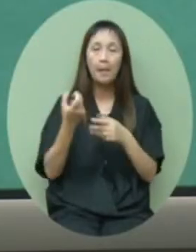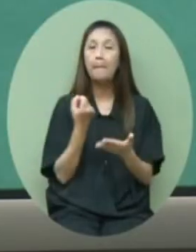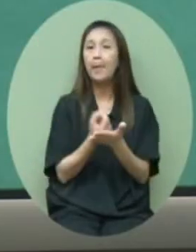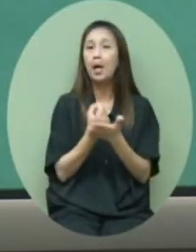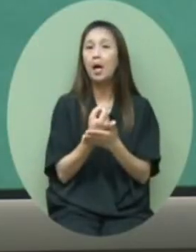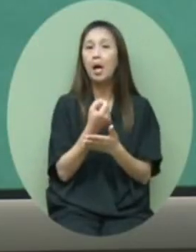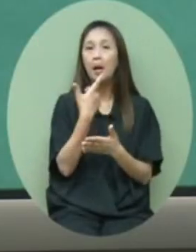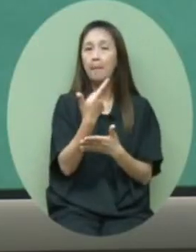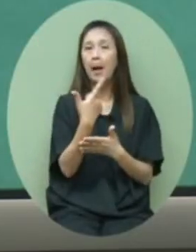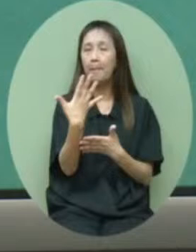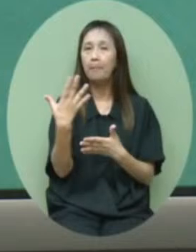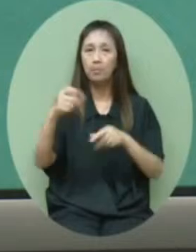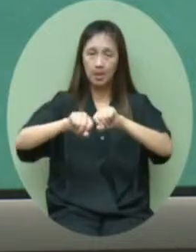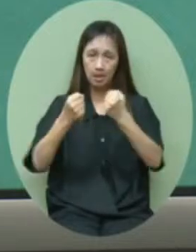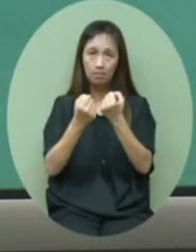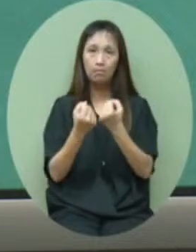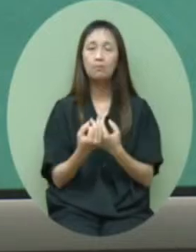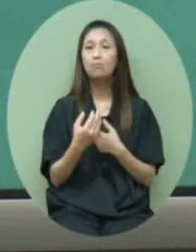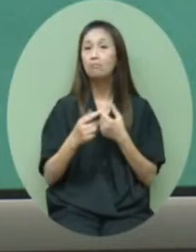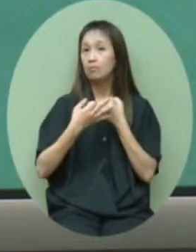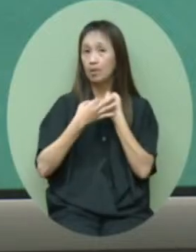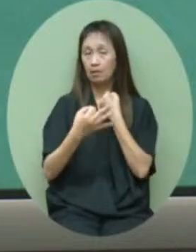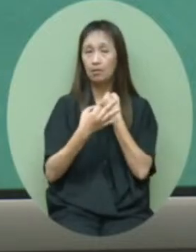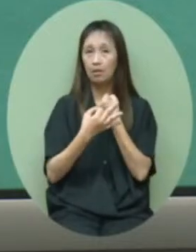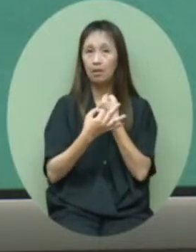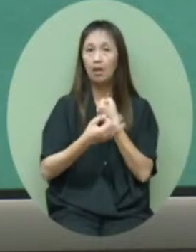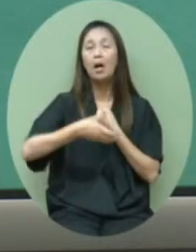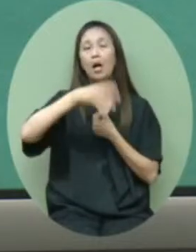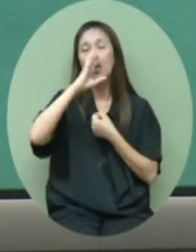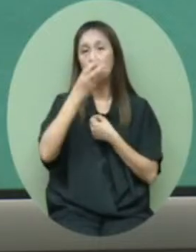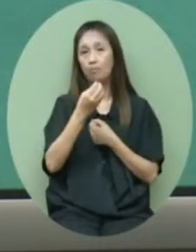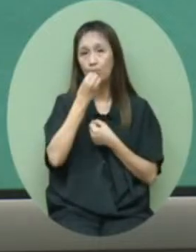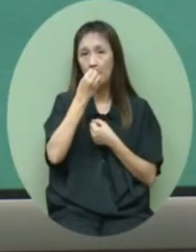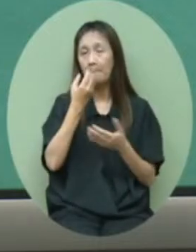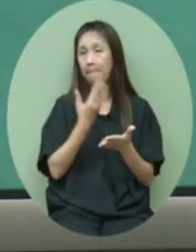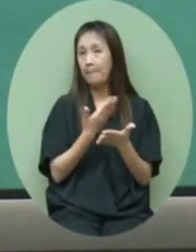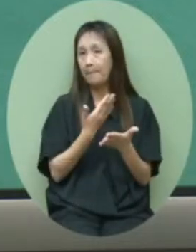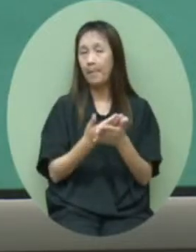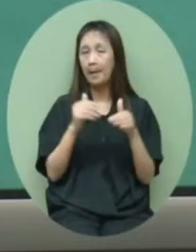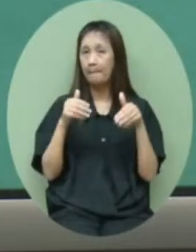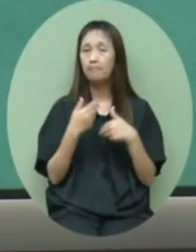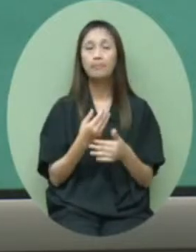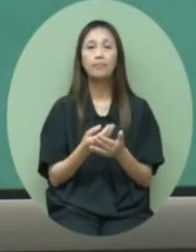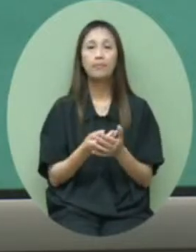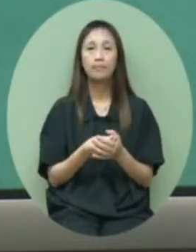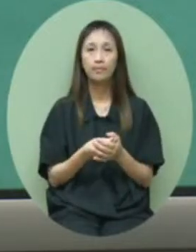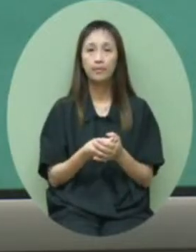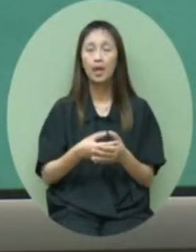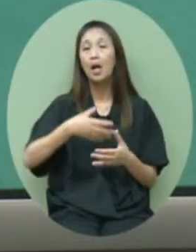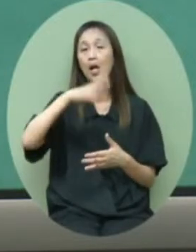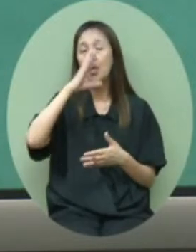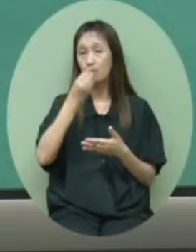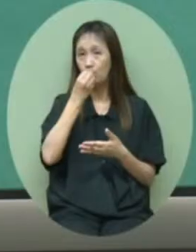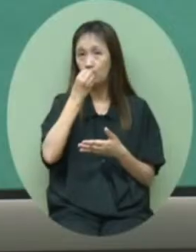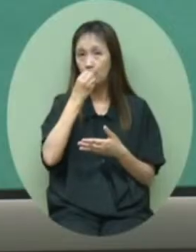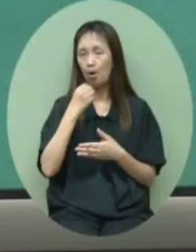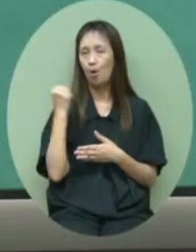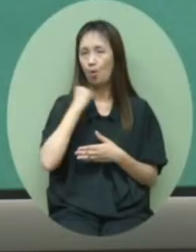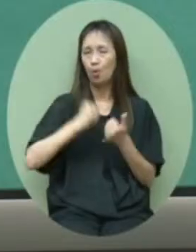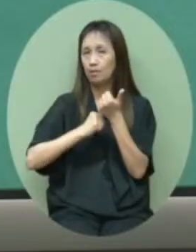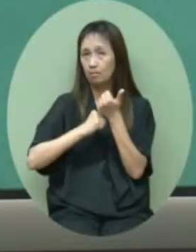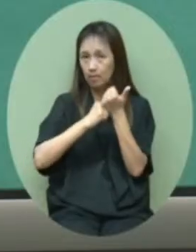82% discount for tickets and so on. And then there will also be the discounts